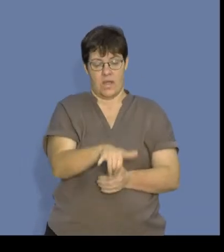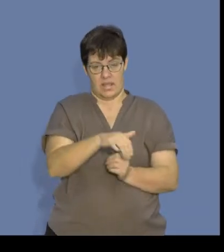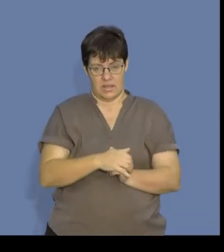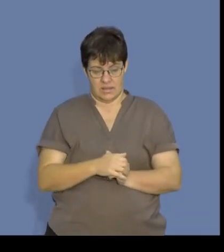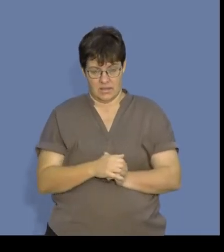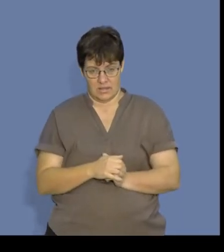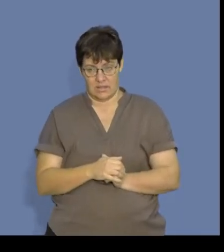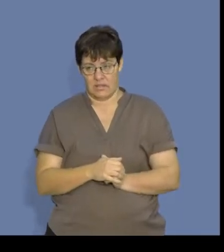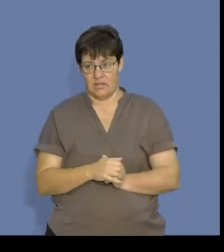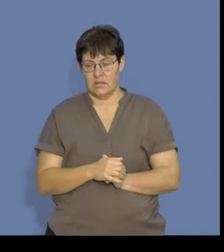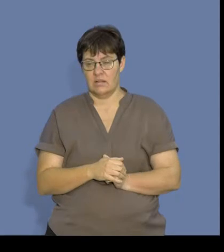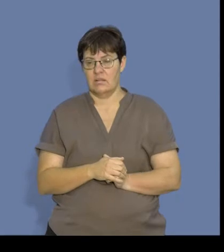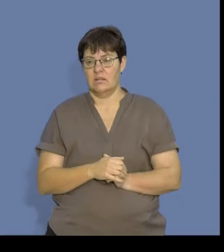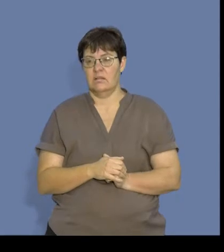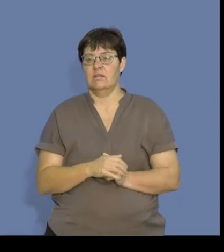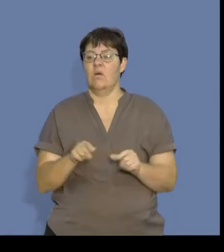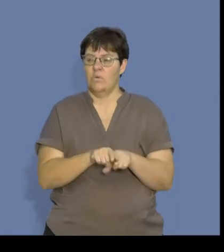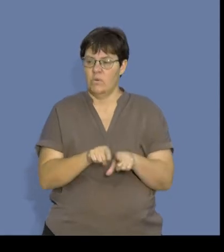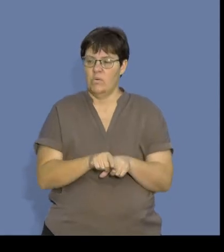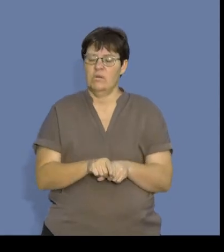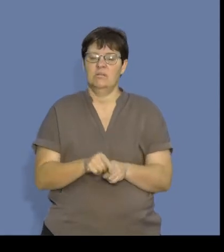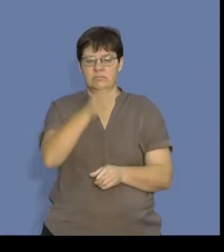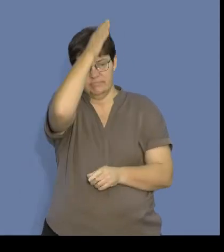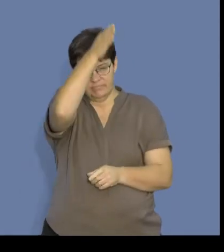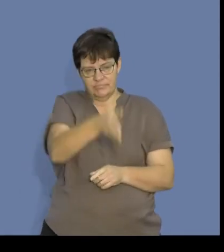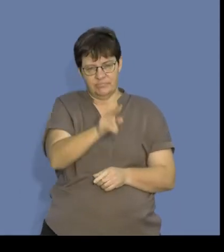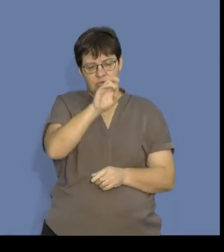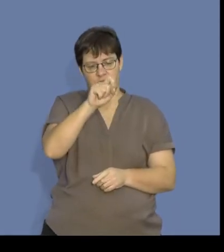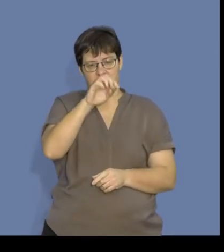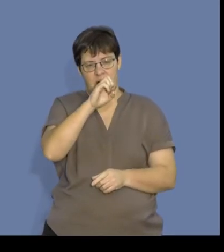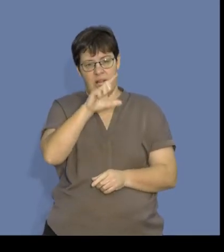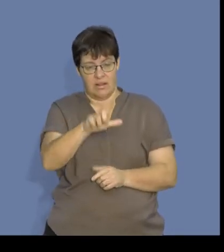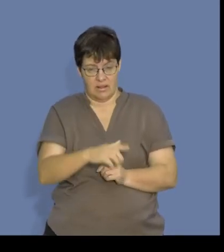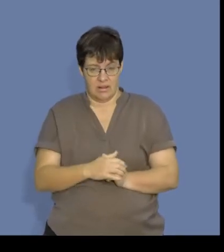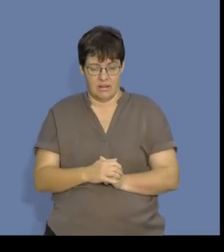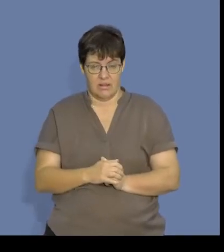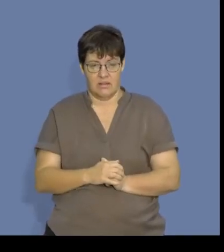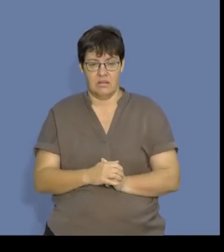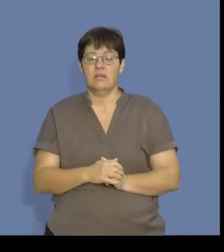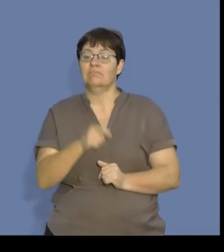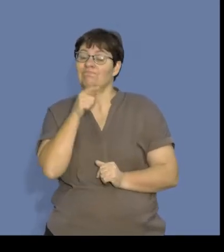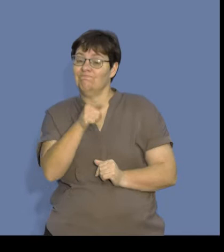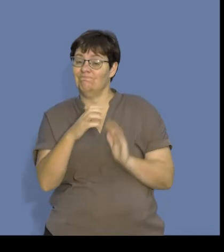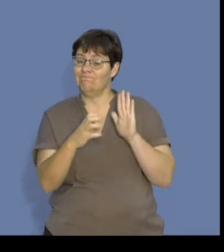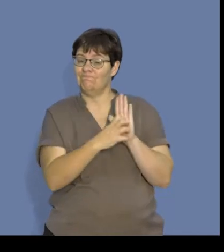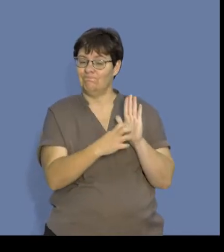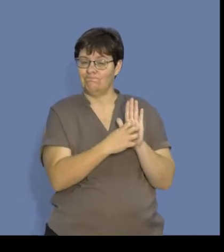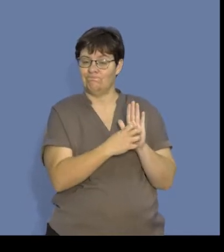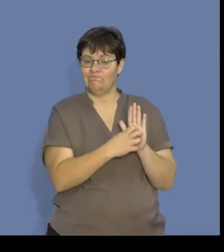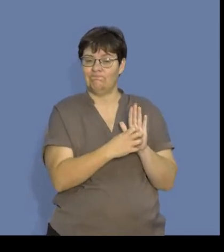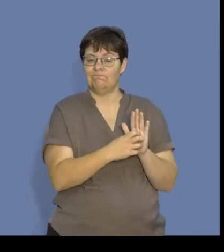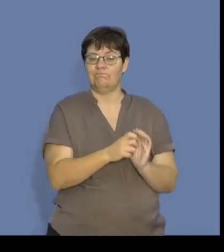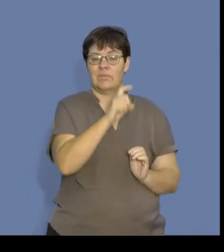it the y-axis, which is also called the vertical axis. With this Cartesian plane,